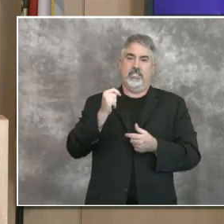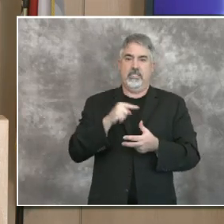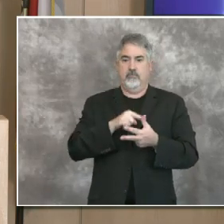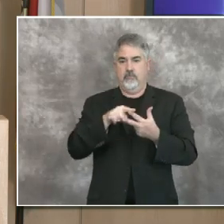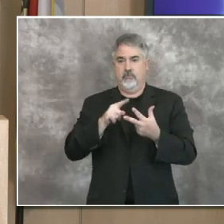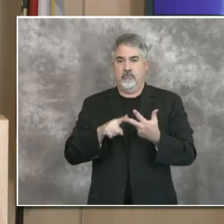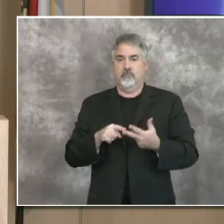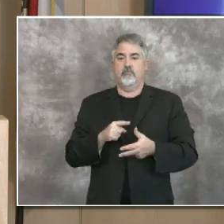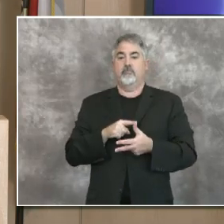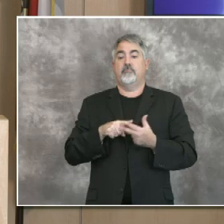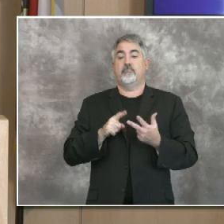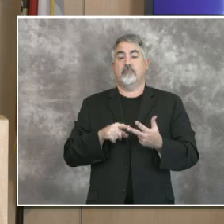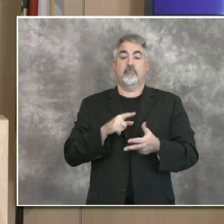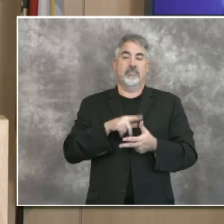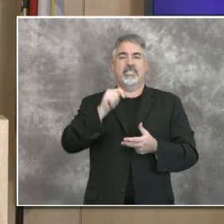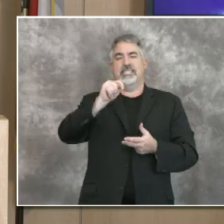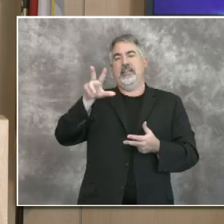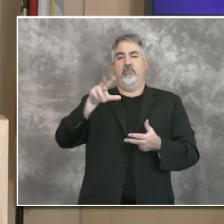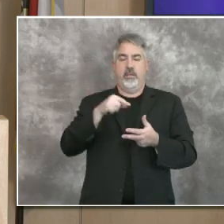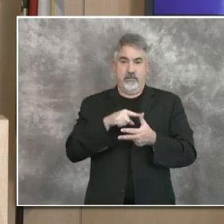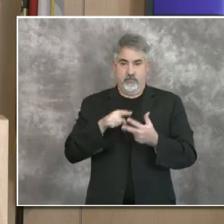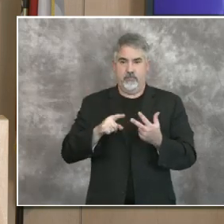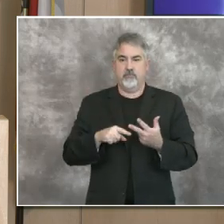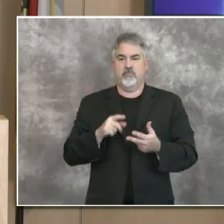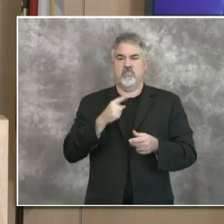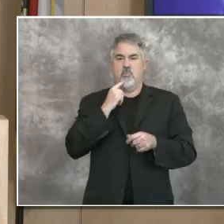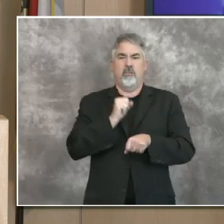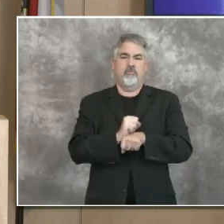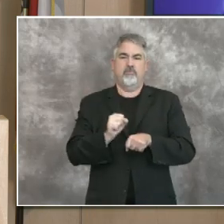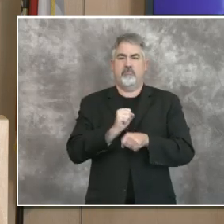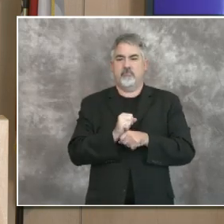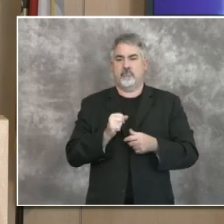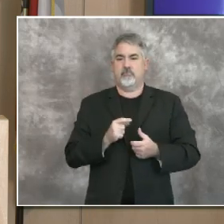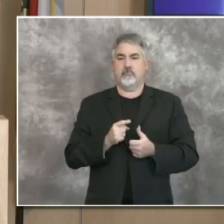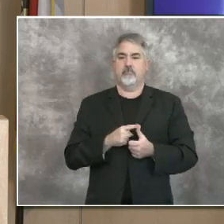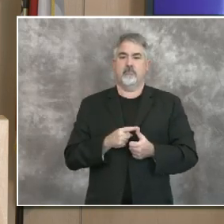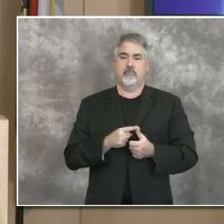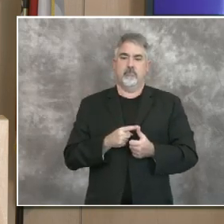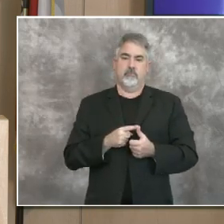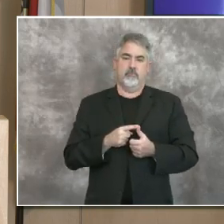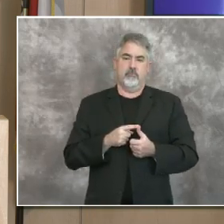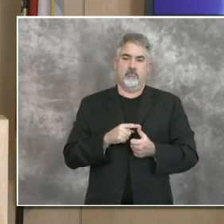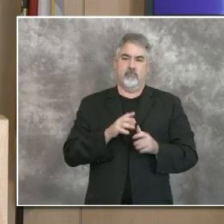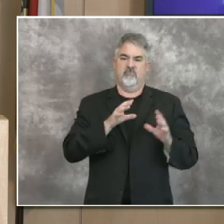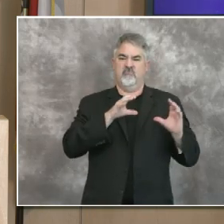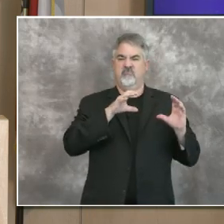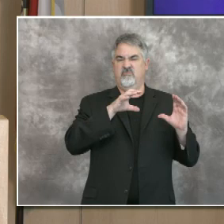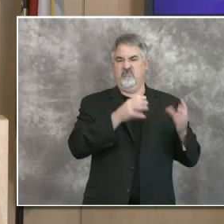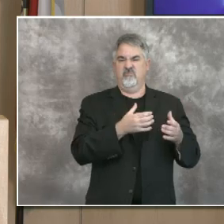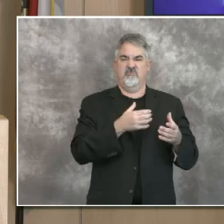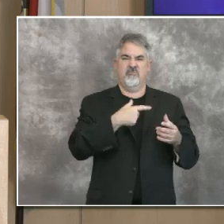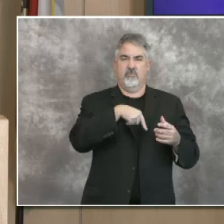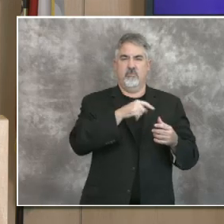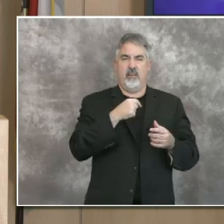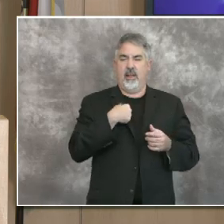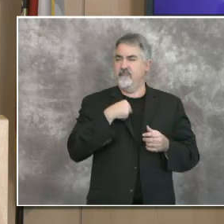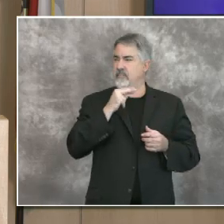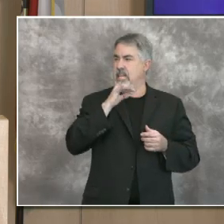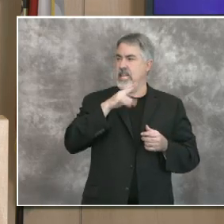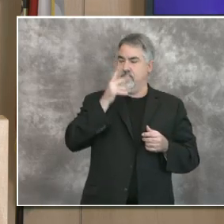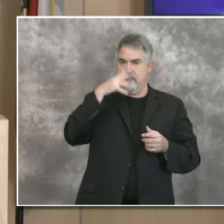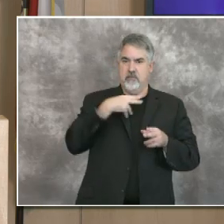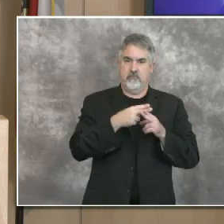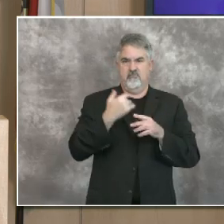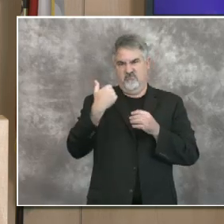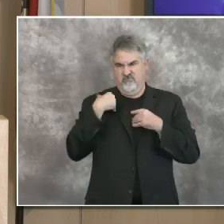continues to work. Nick Mascione, our Health and Human Services Agency Director, is leading that effort, and we plan on Friday